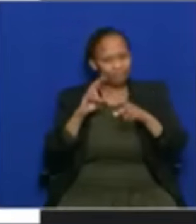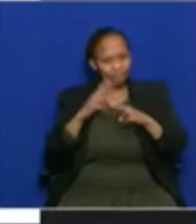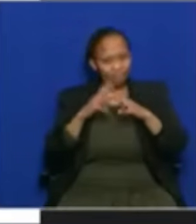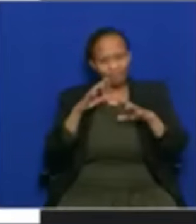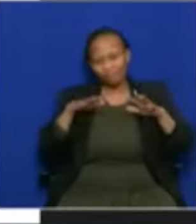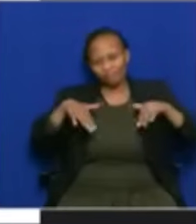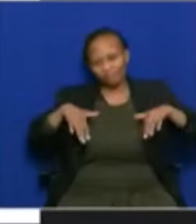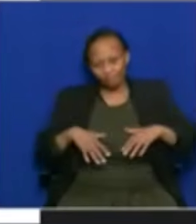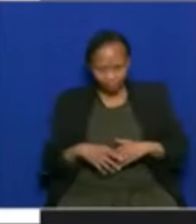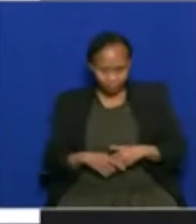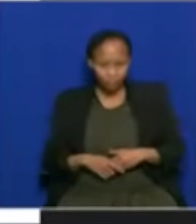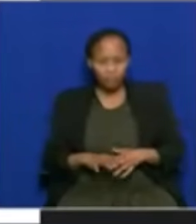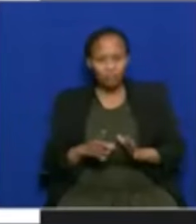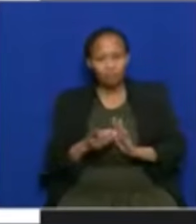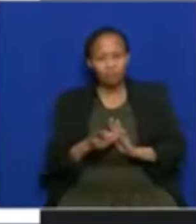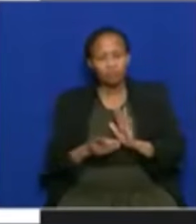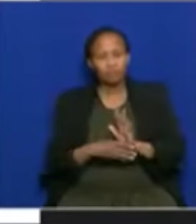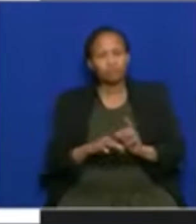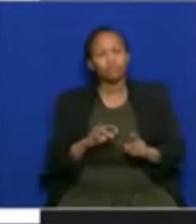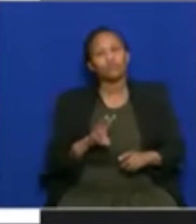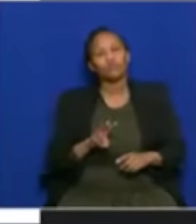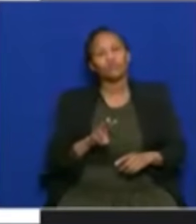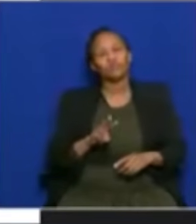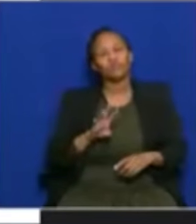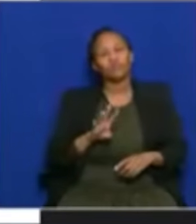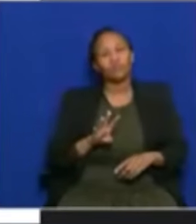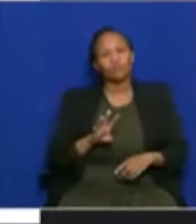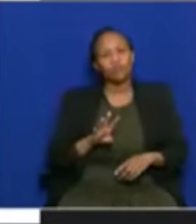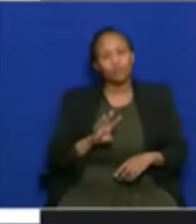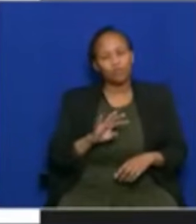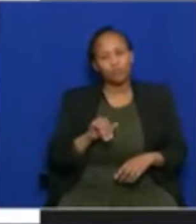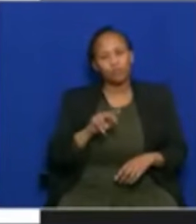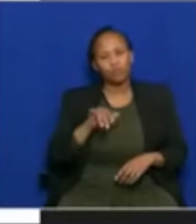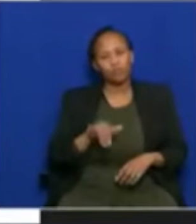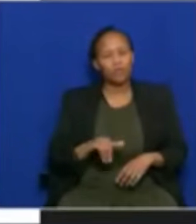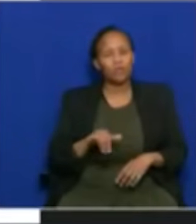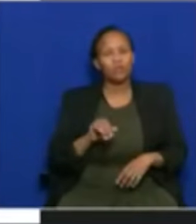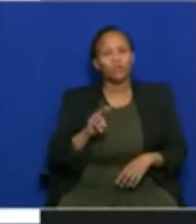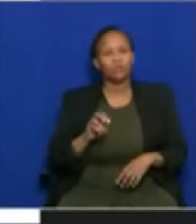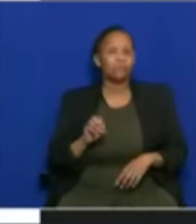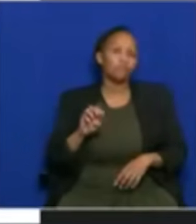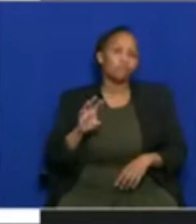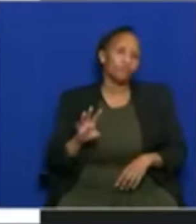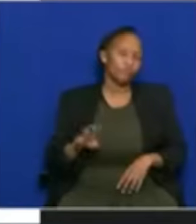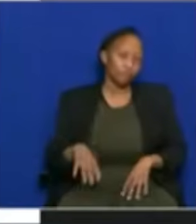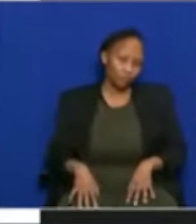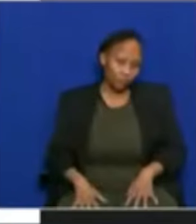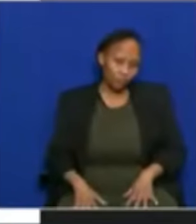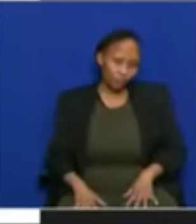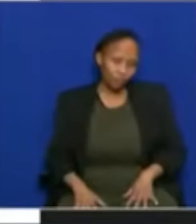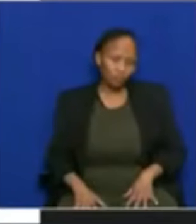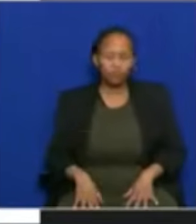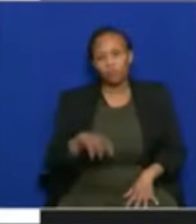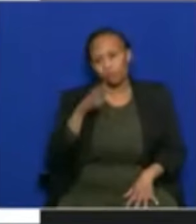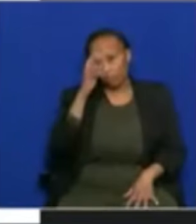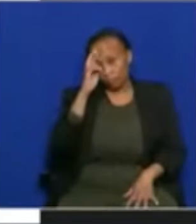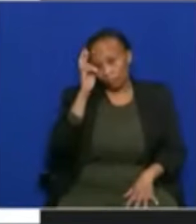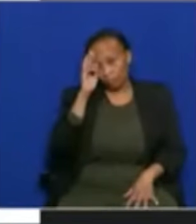dated 25th of July 2024. Correct. You remember we had those invitation letters that